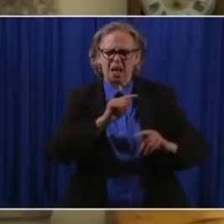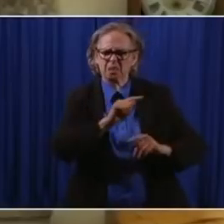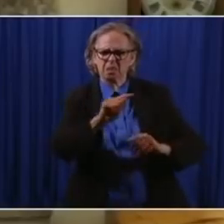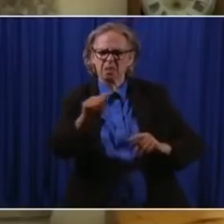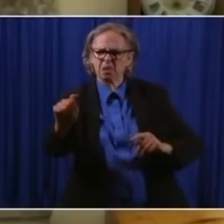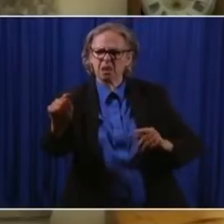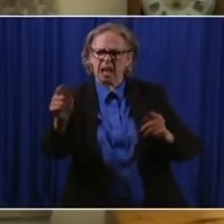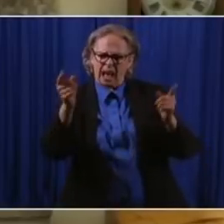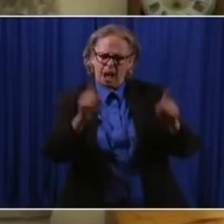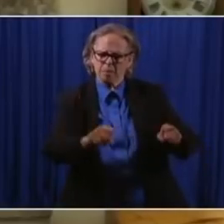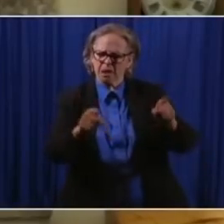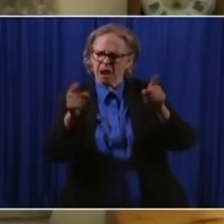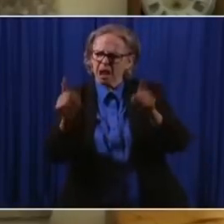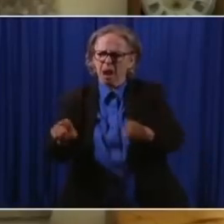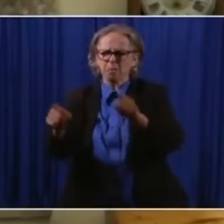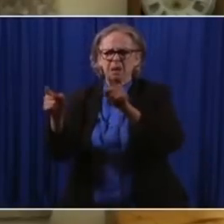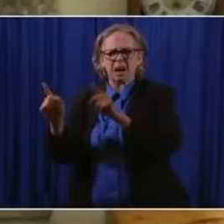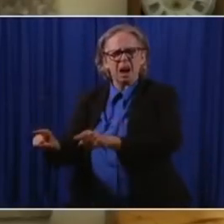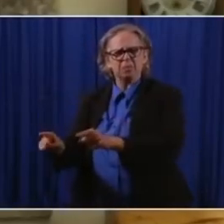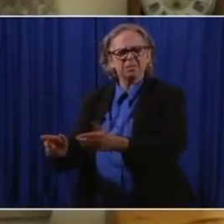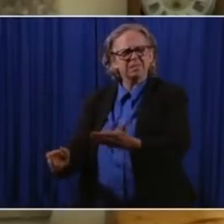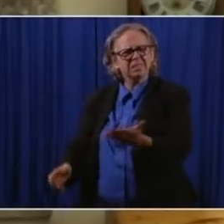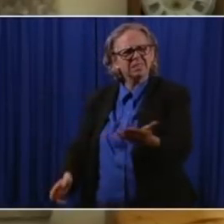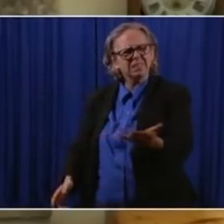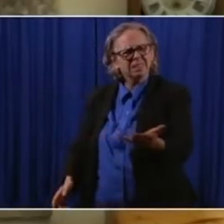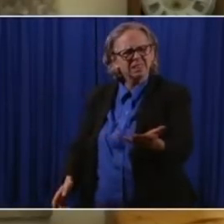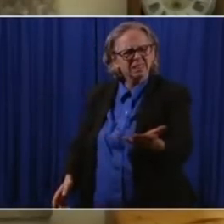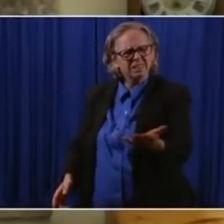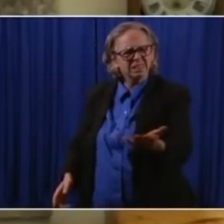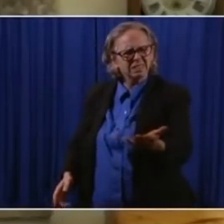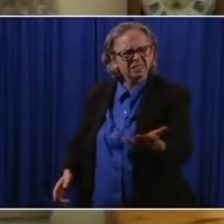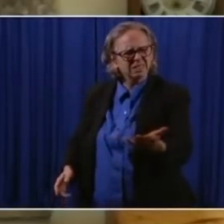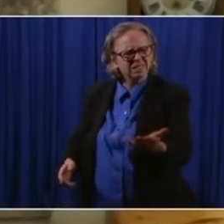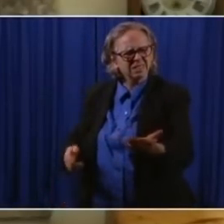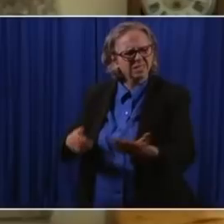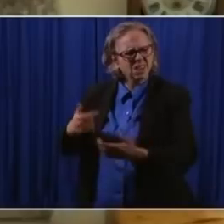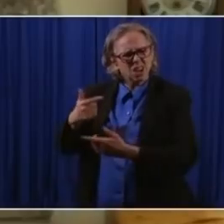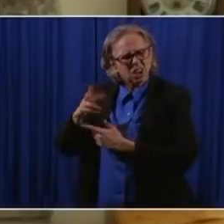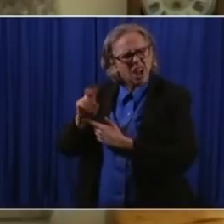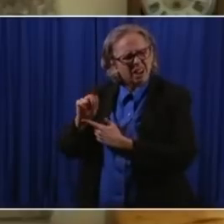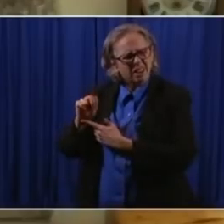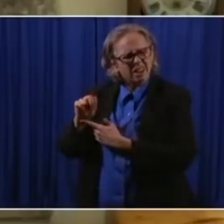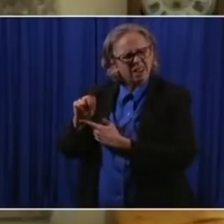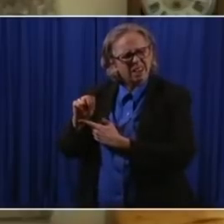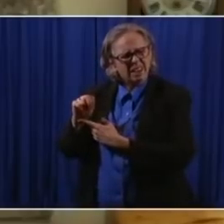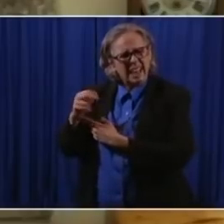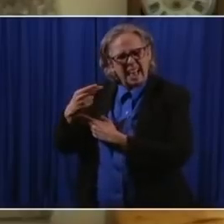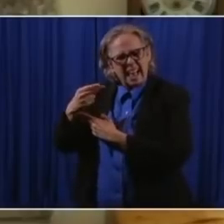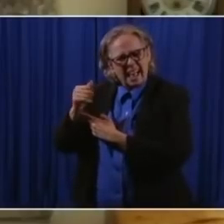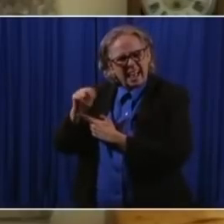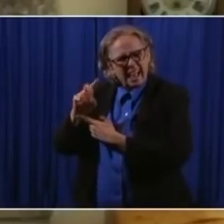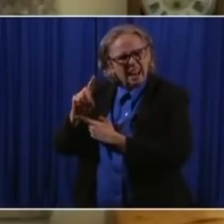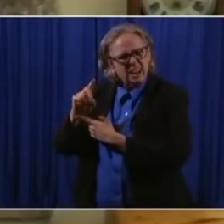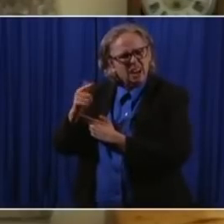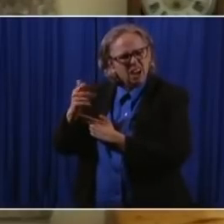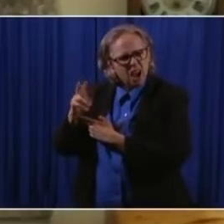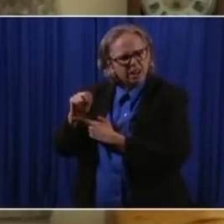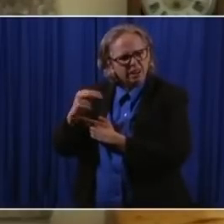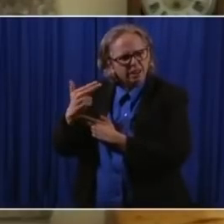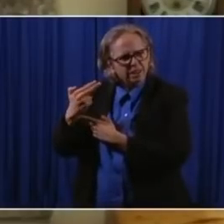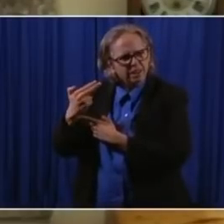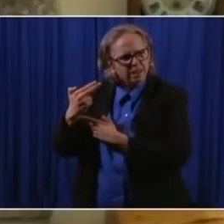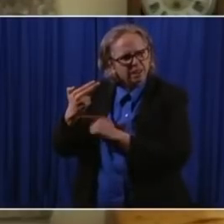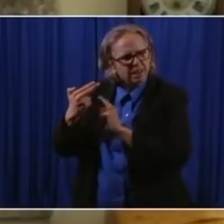cases were committed with handguns. Those handguns we have found in the past, many times are